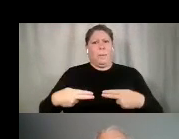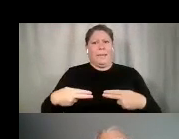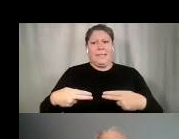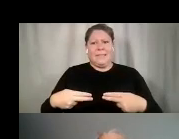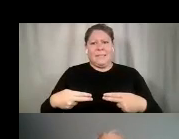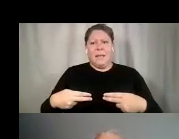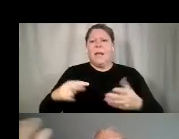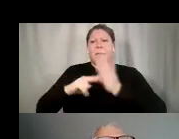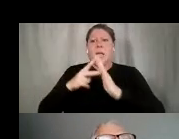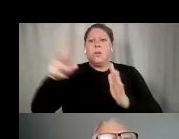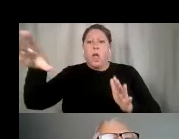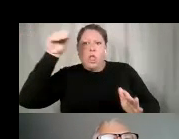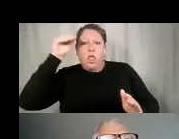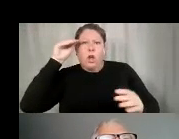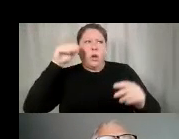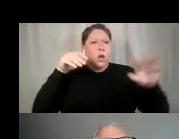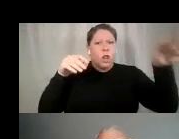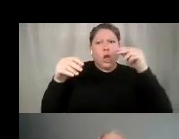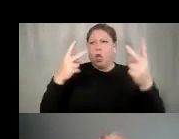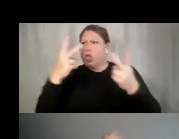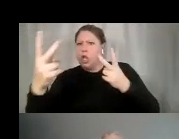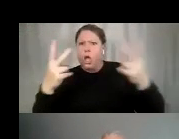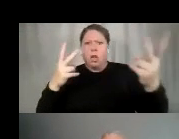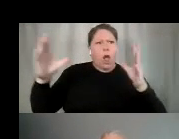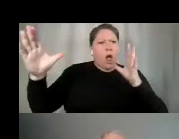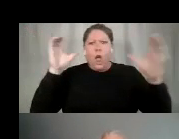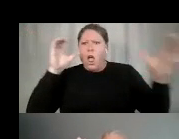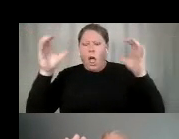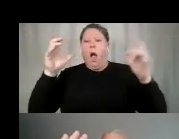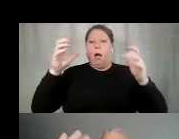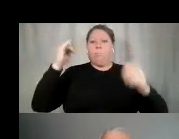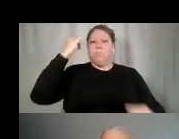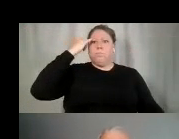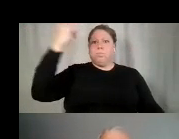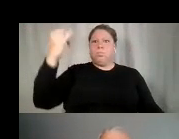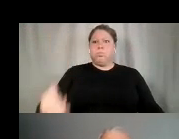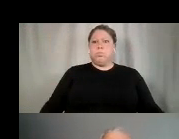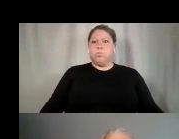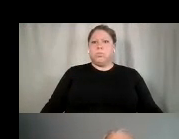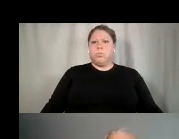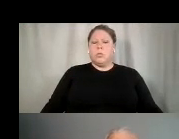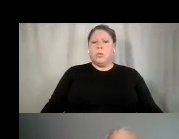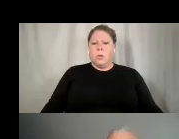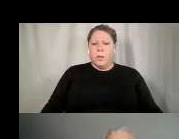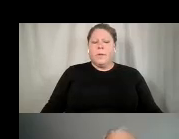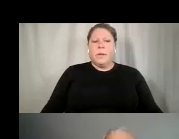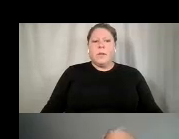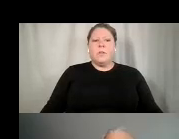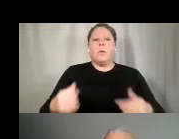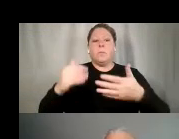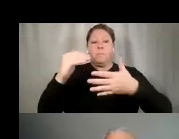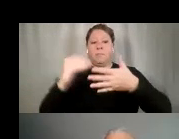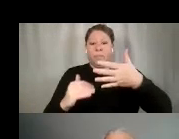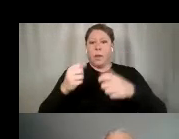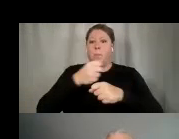in and new ideas came out. And so the steps that we're going to cover here are preparation,